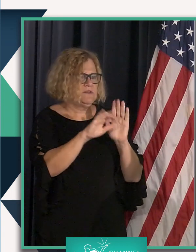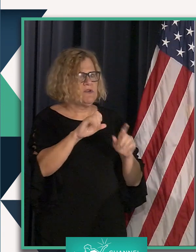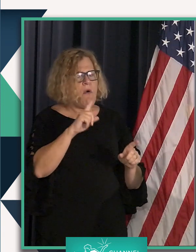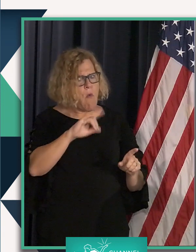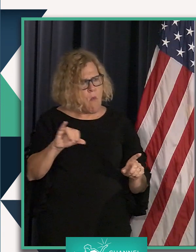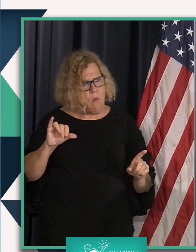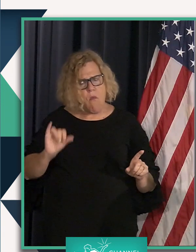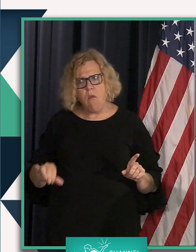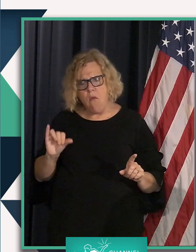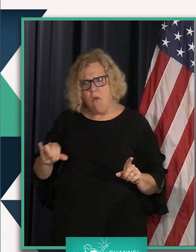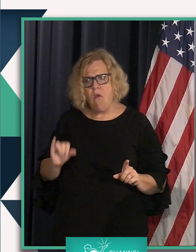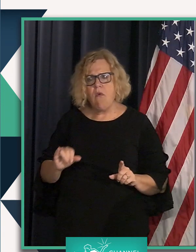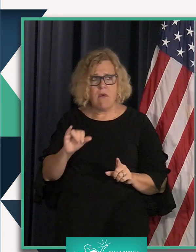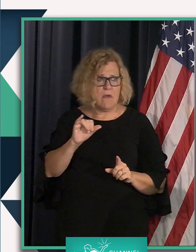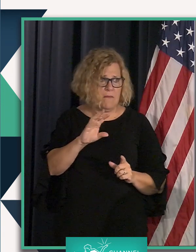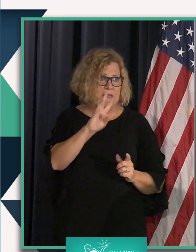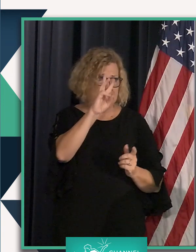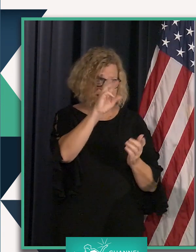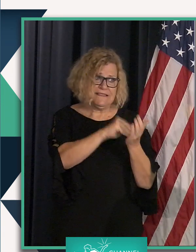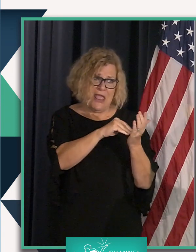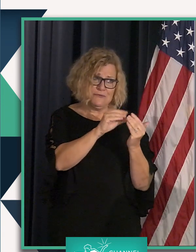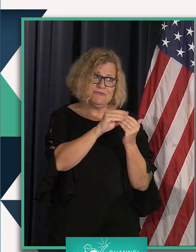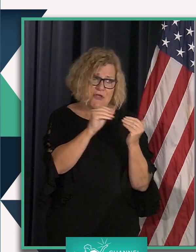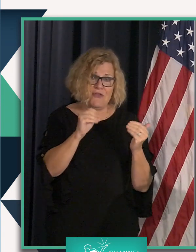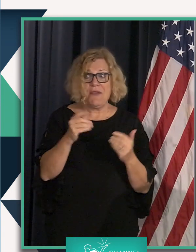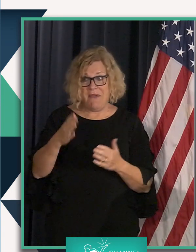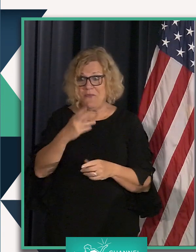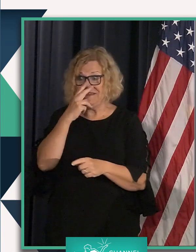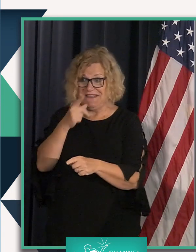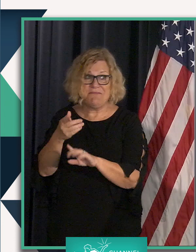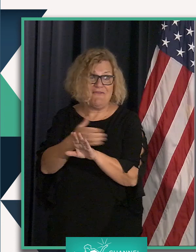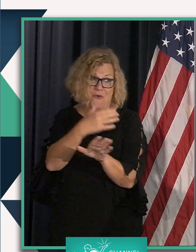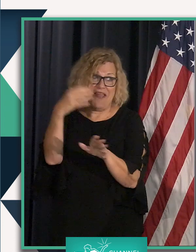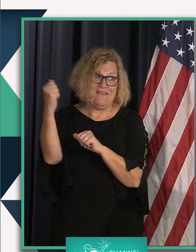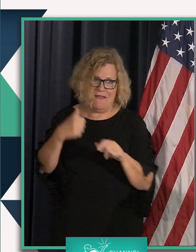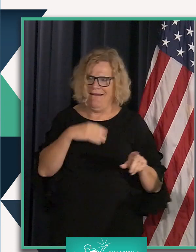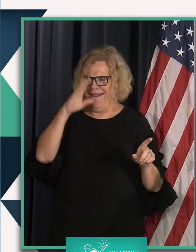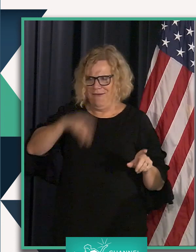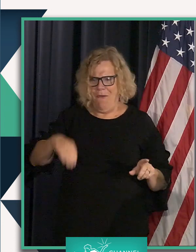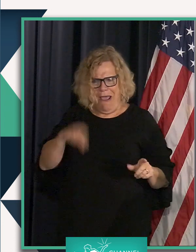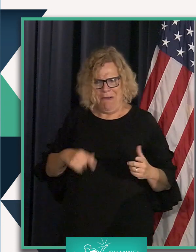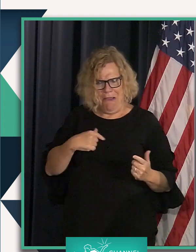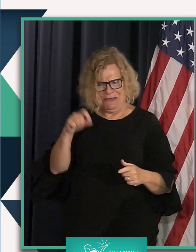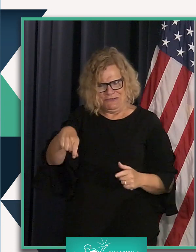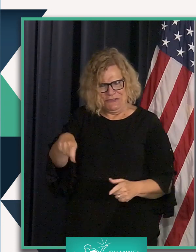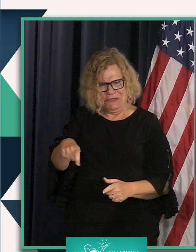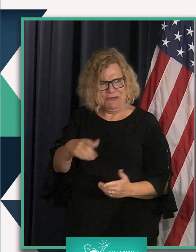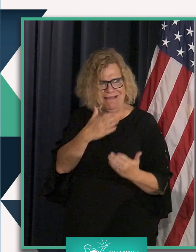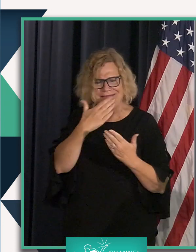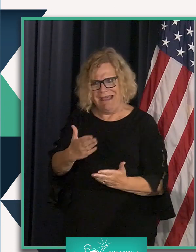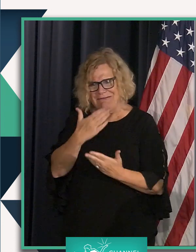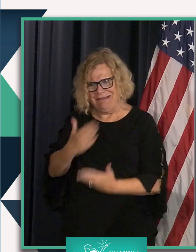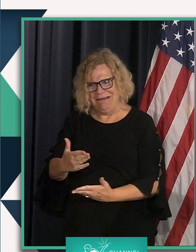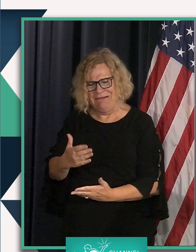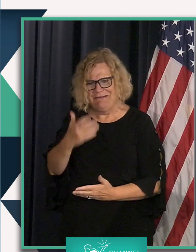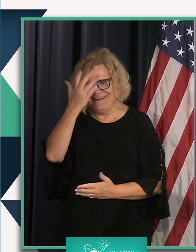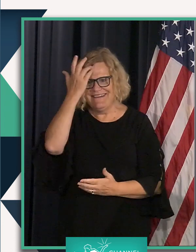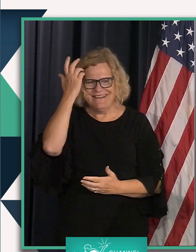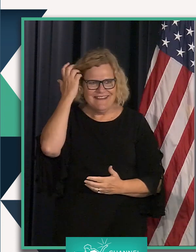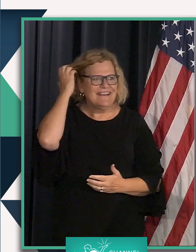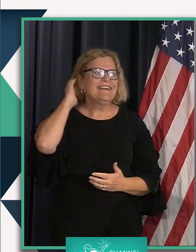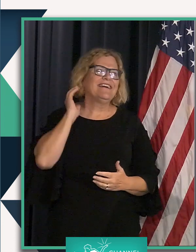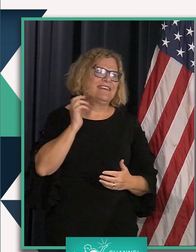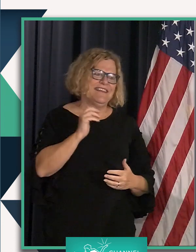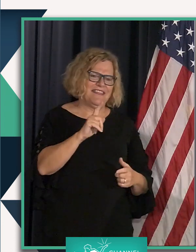Oh, okay. so that could be almost $6,000. You might want to see Matt before he leaves the room know, I tonight. do. Thank you so much. All right. But